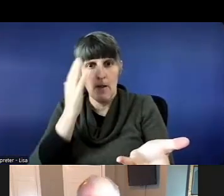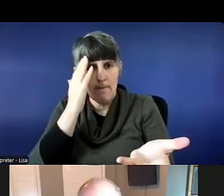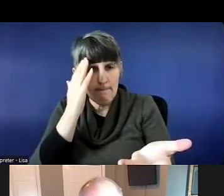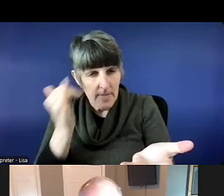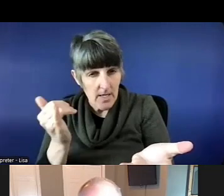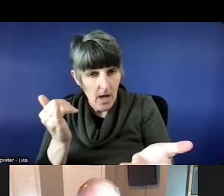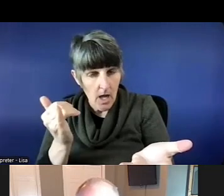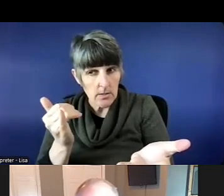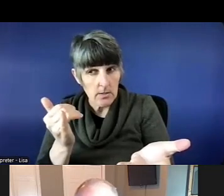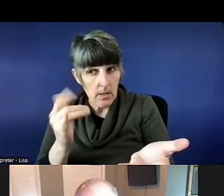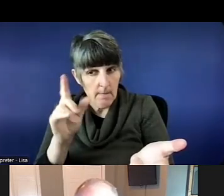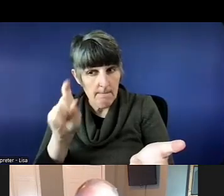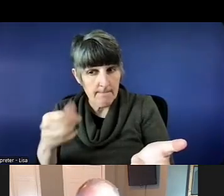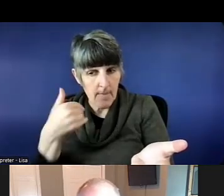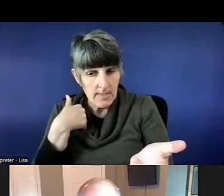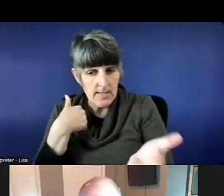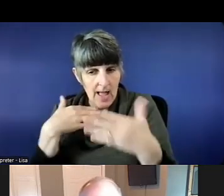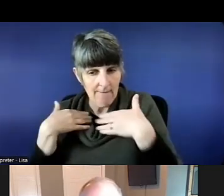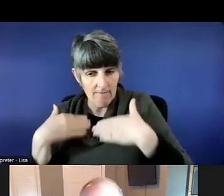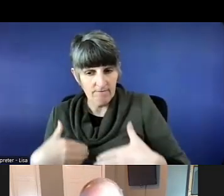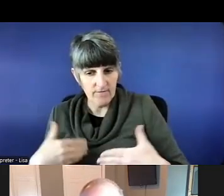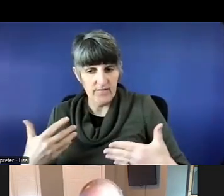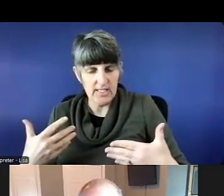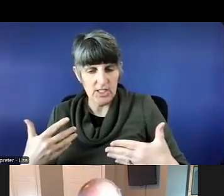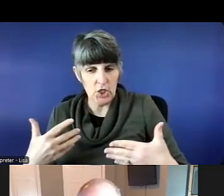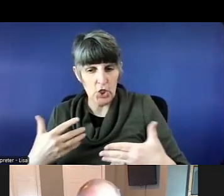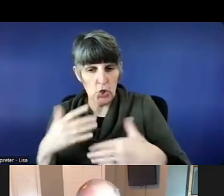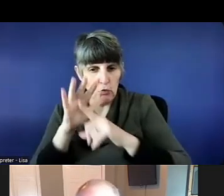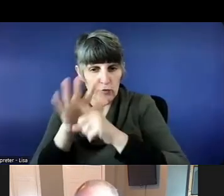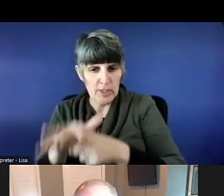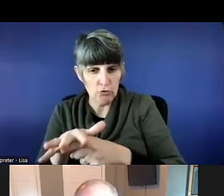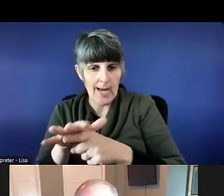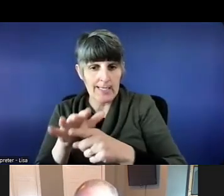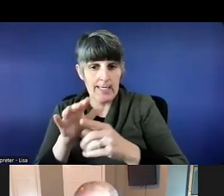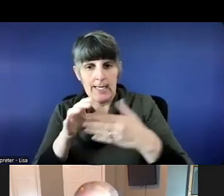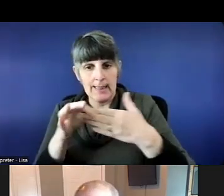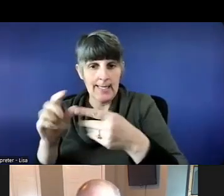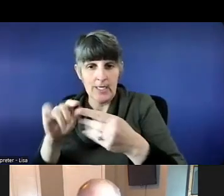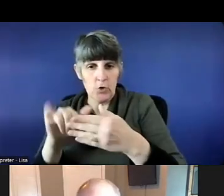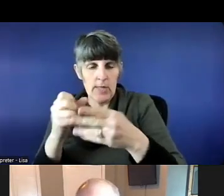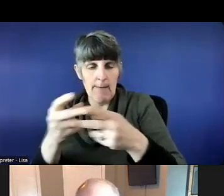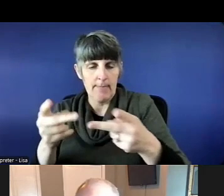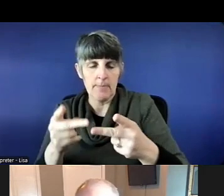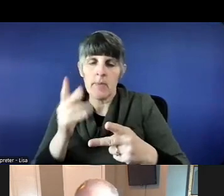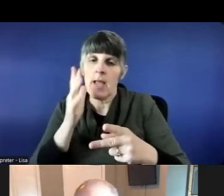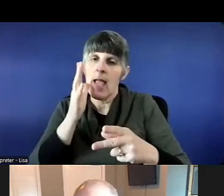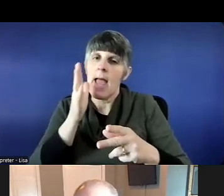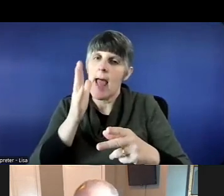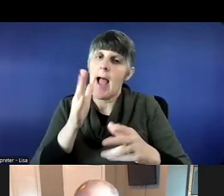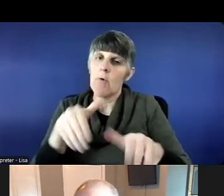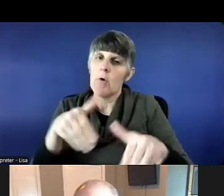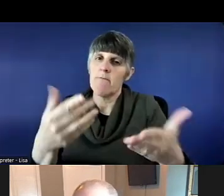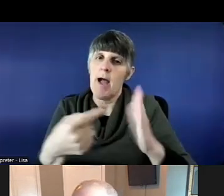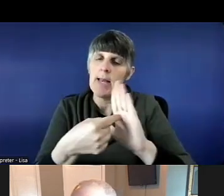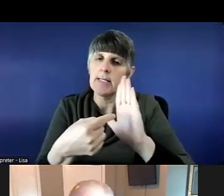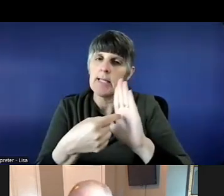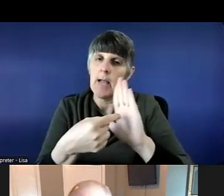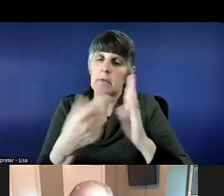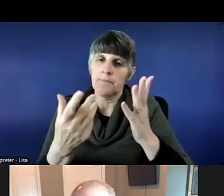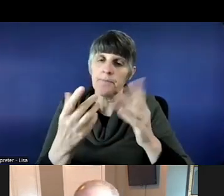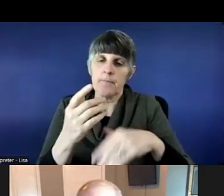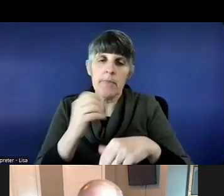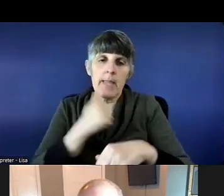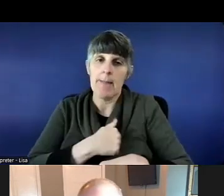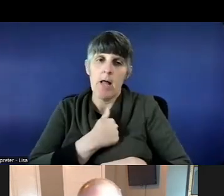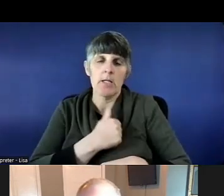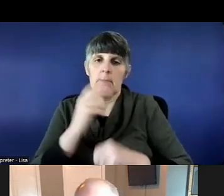because there must be a physical restraint leading to that placement. And I'm going to give a little example here, if, and I